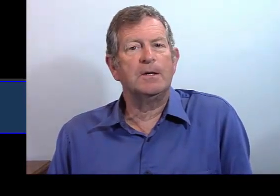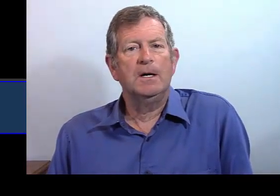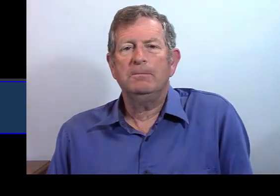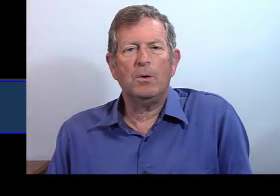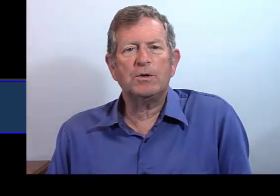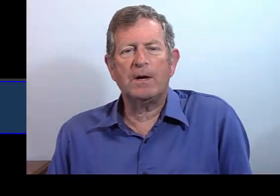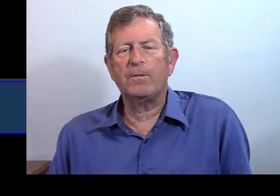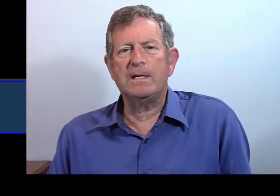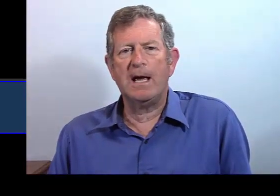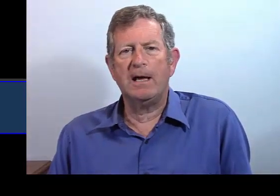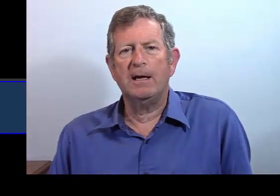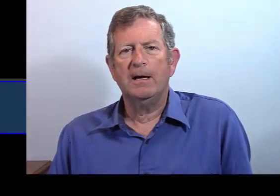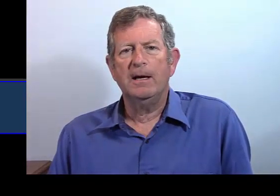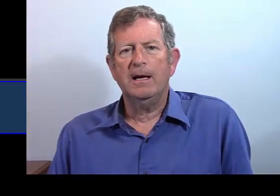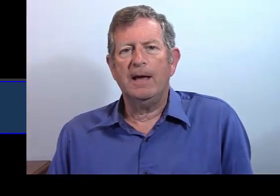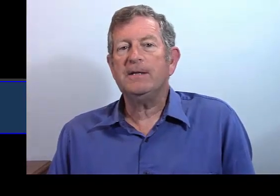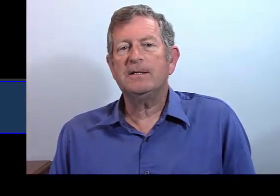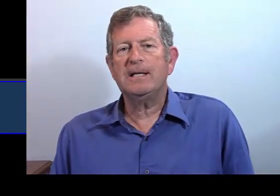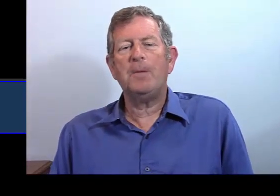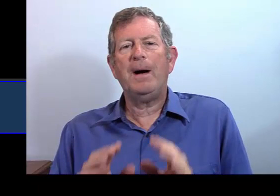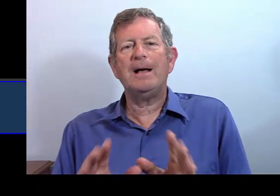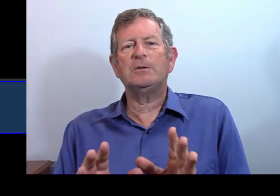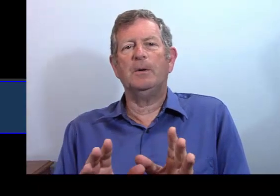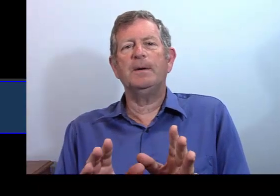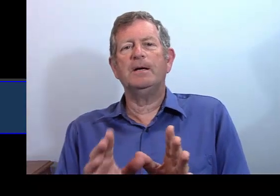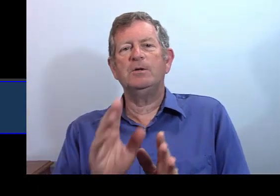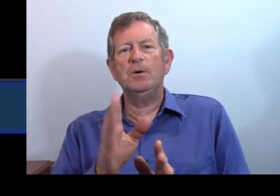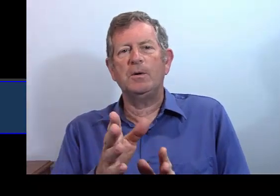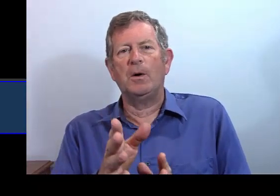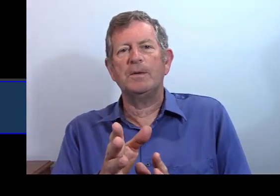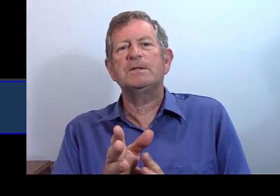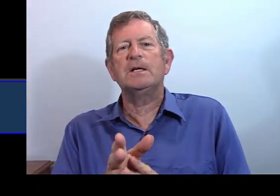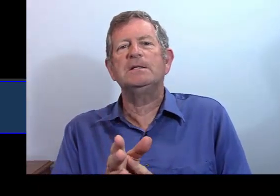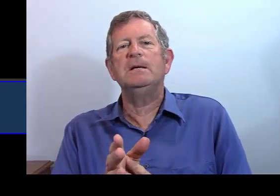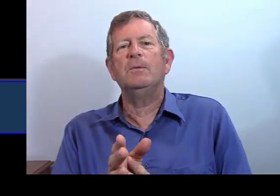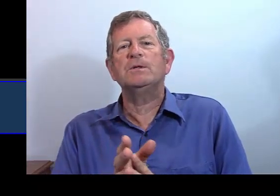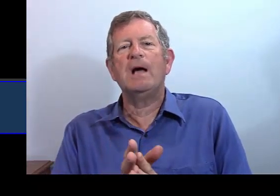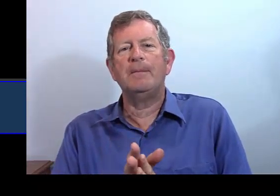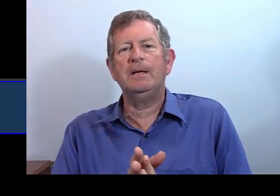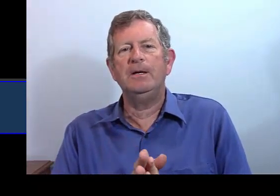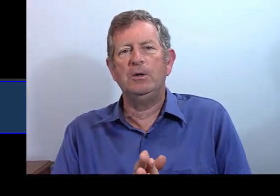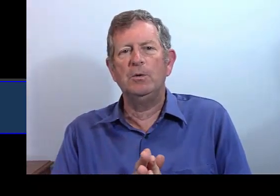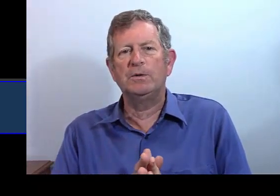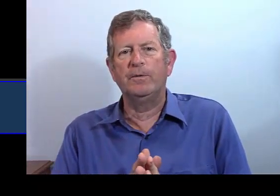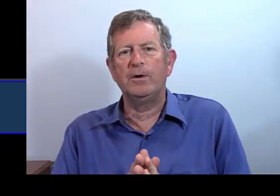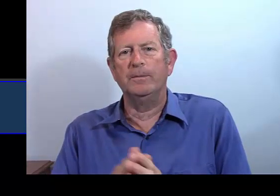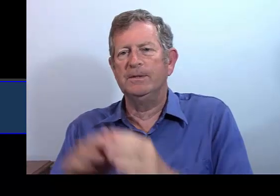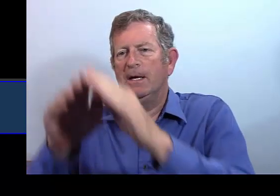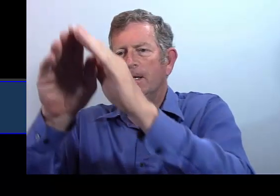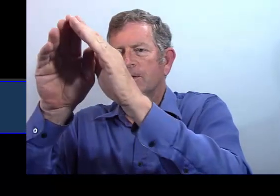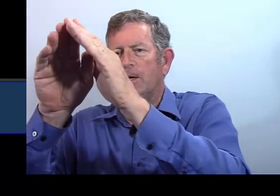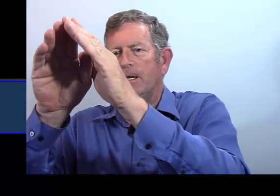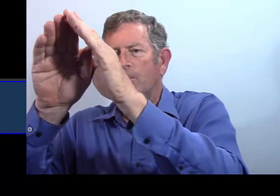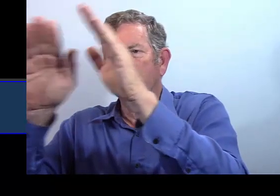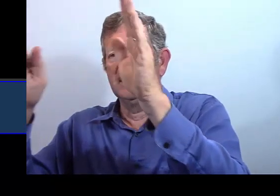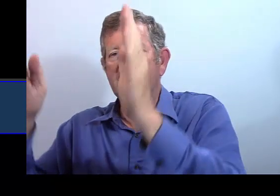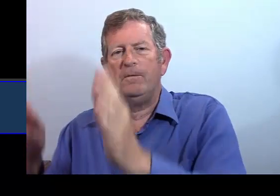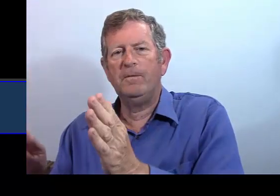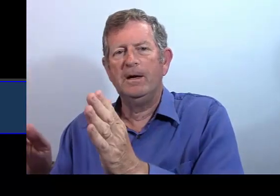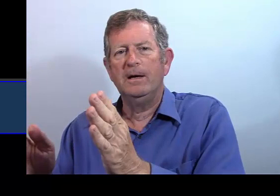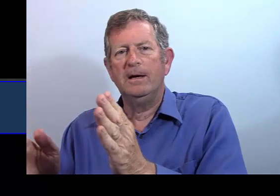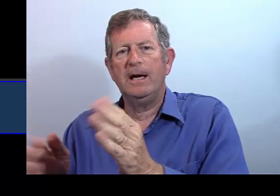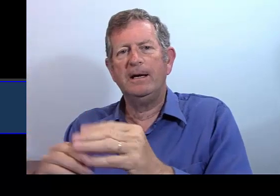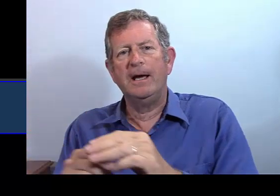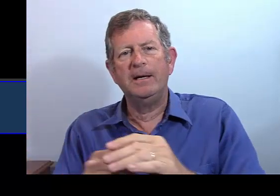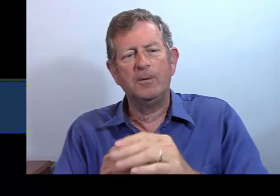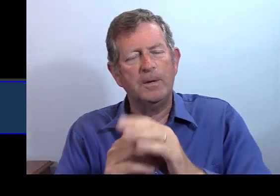he does most every day. And this is now possible because you know the 60 most commonly used verbs, starting with